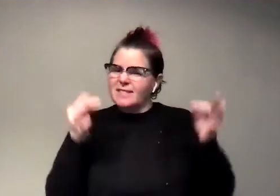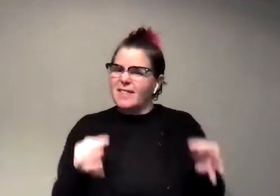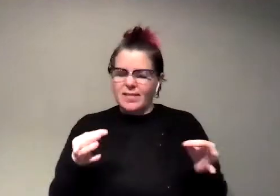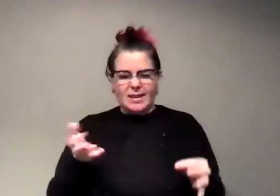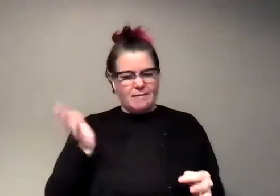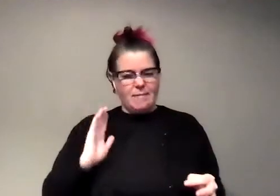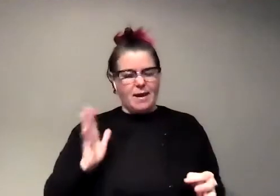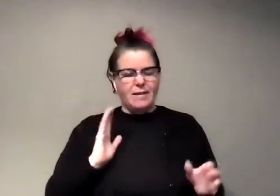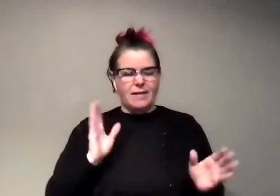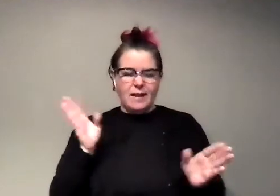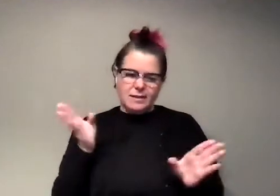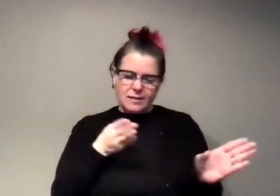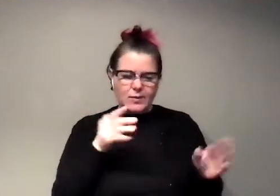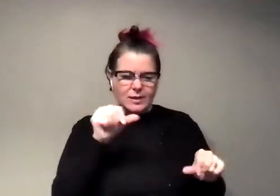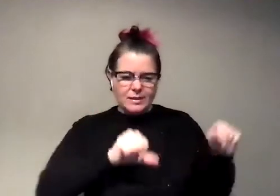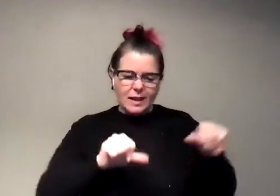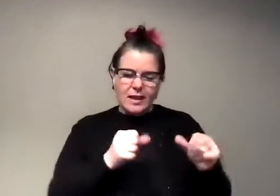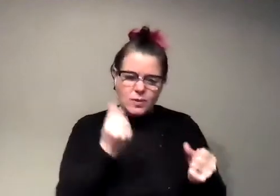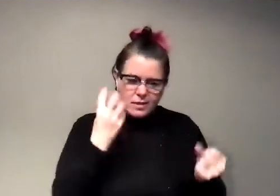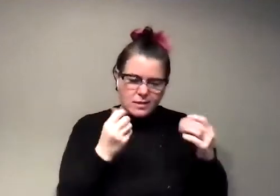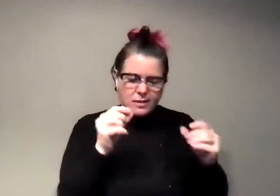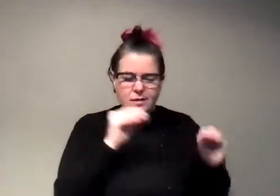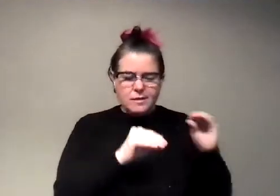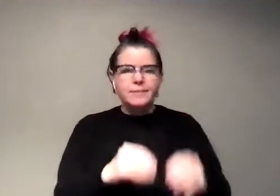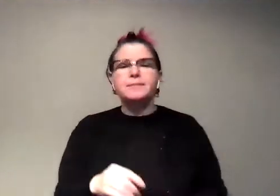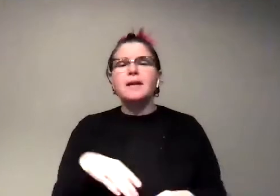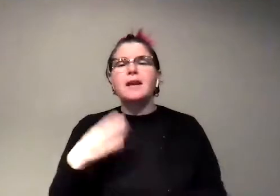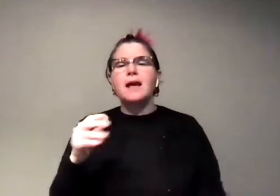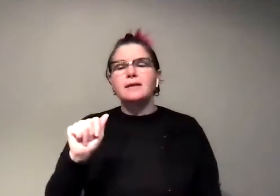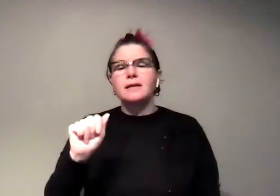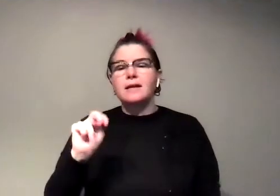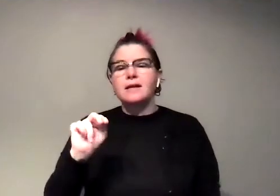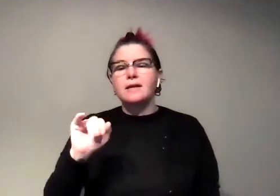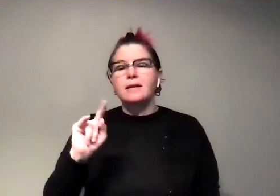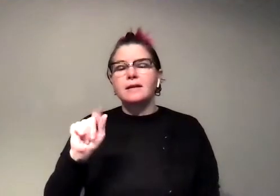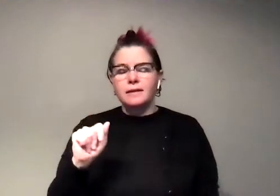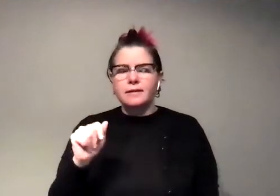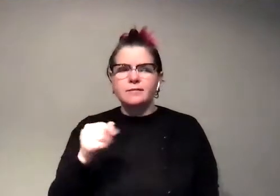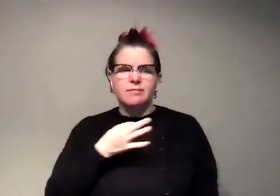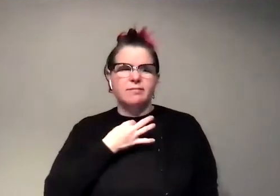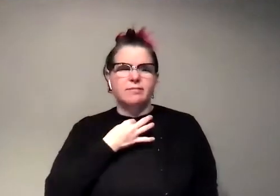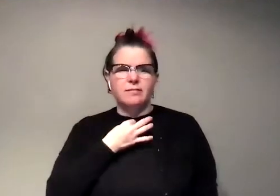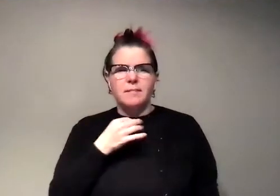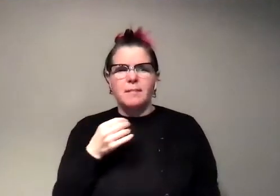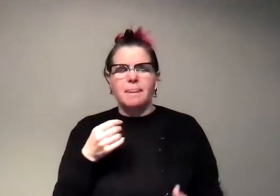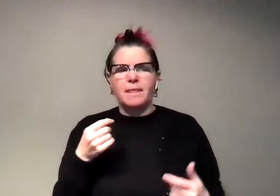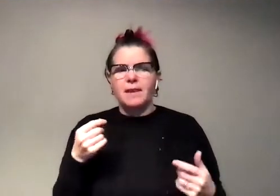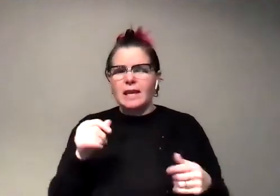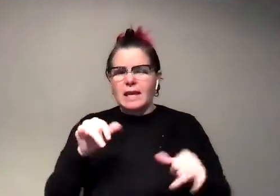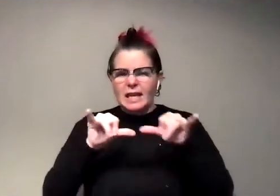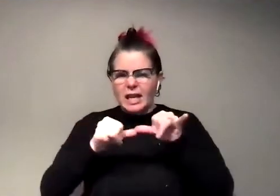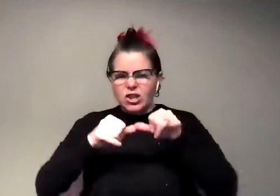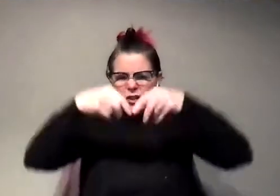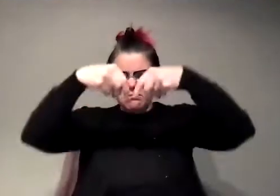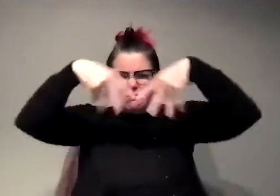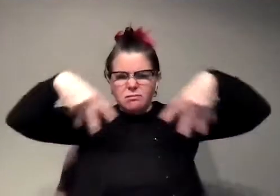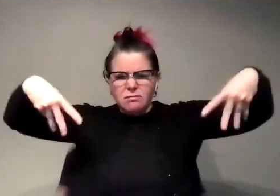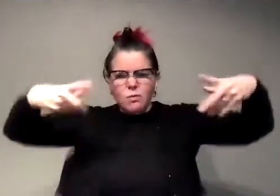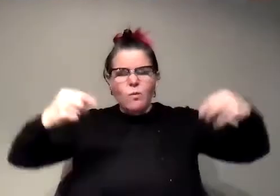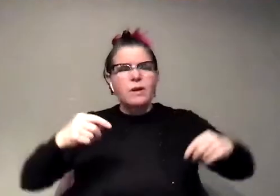toward the science path. The next question is from Anita. What are the major branches of engineering? Like we hear about